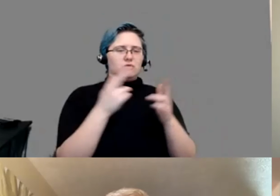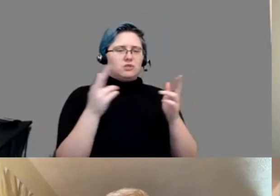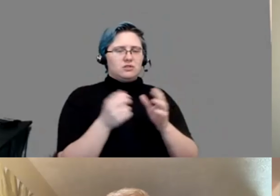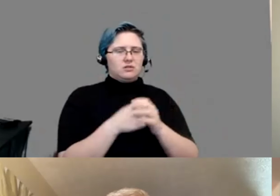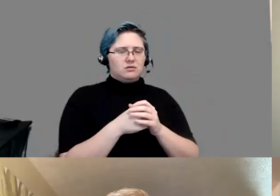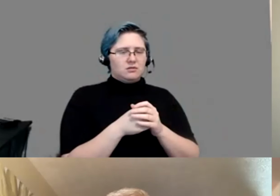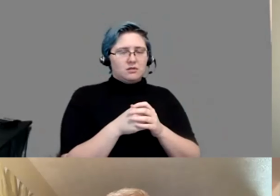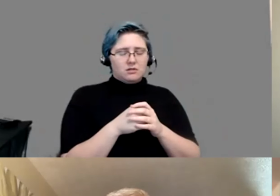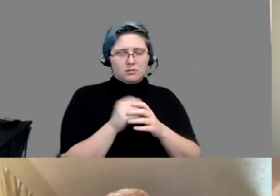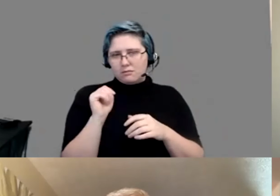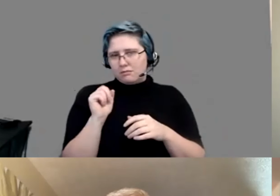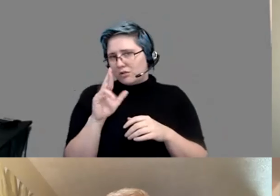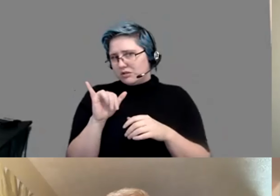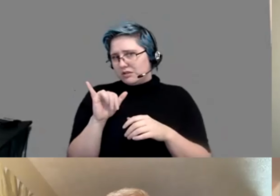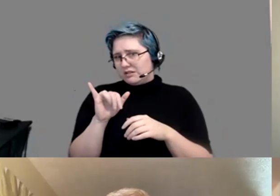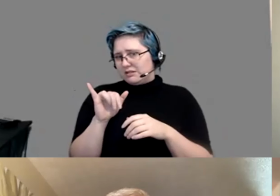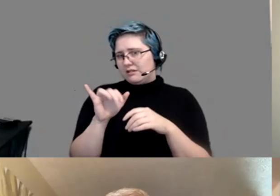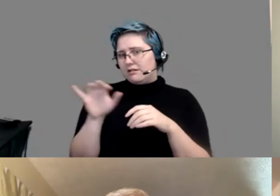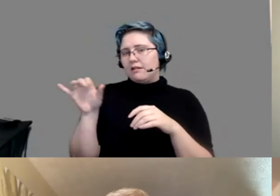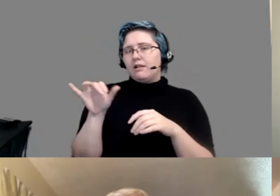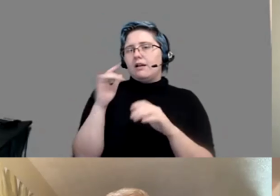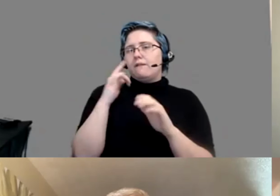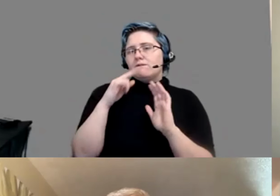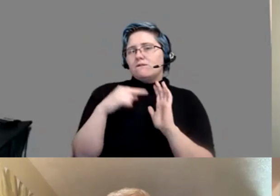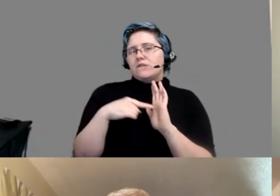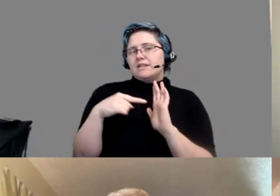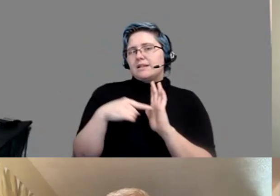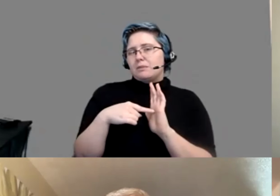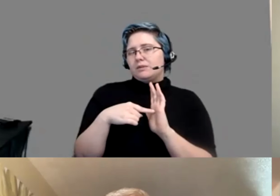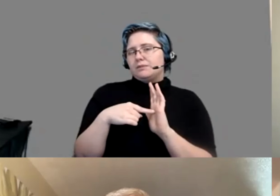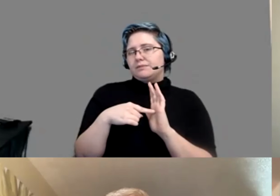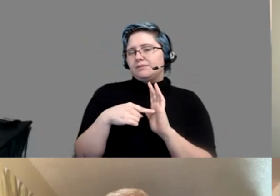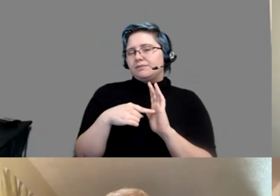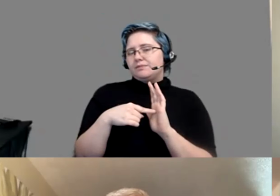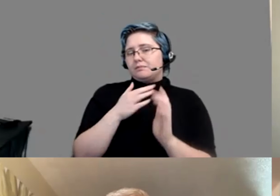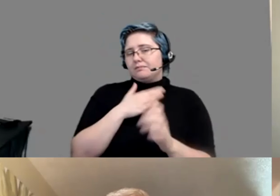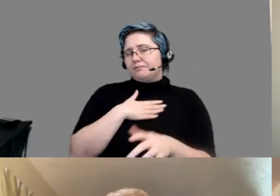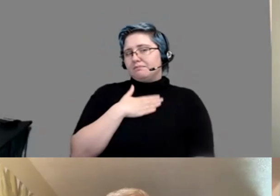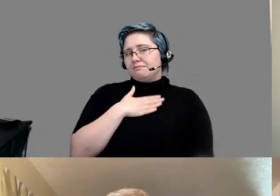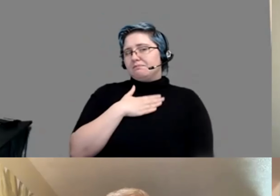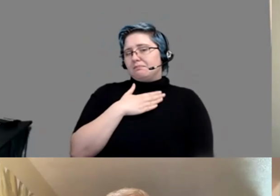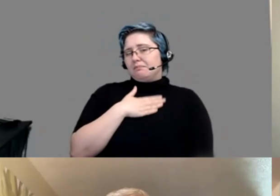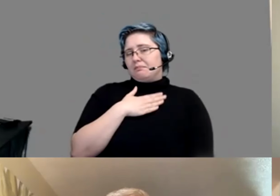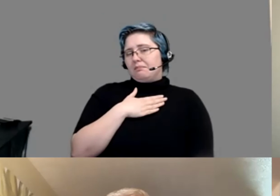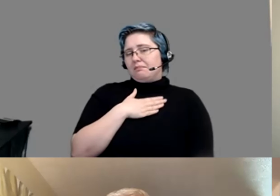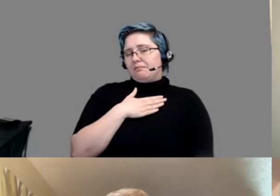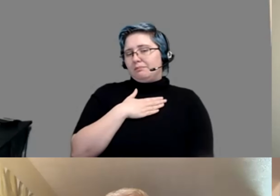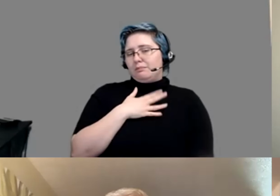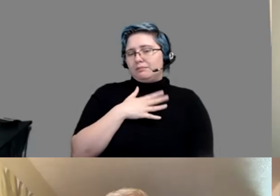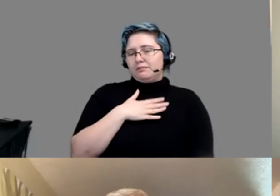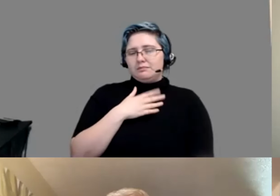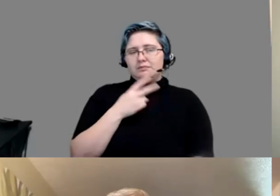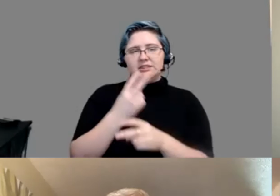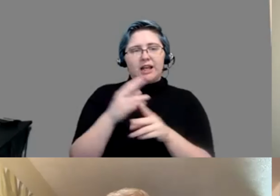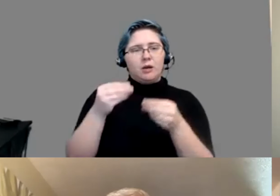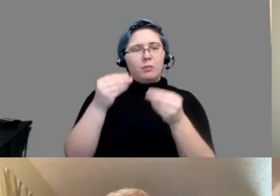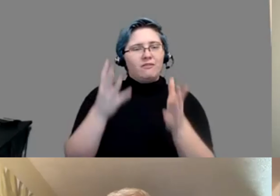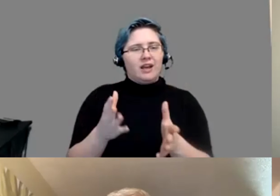like, Yes. like for instance, at my care